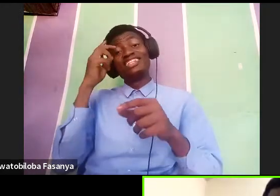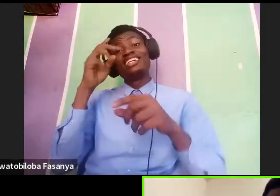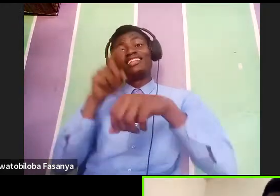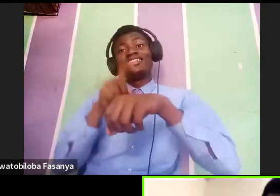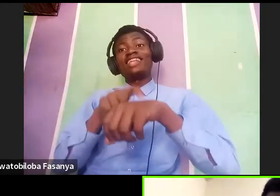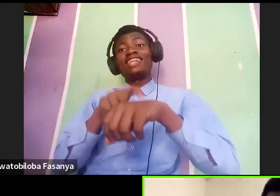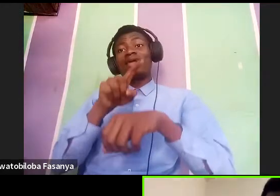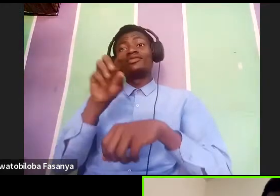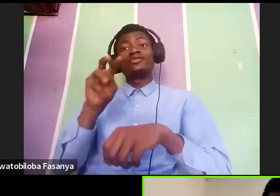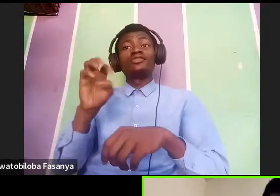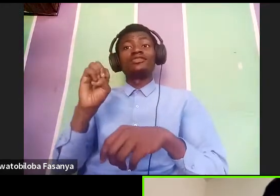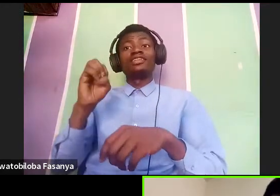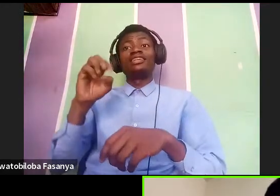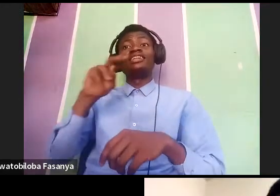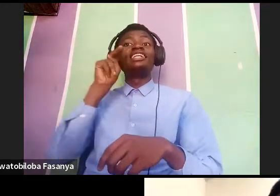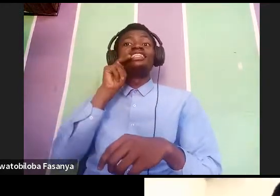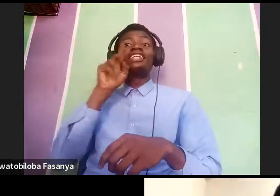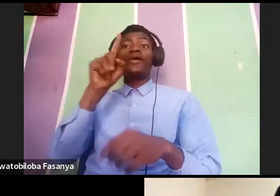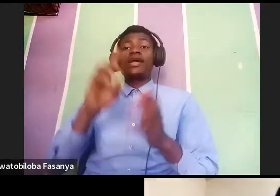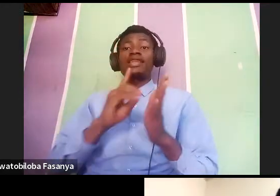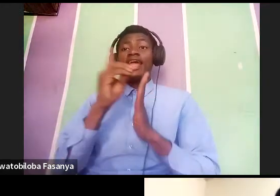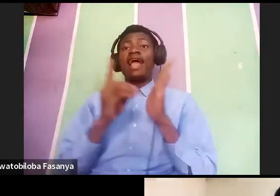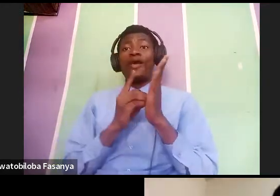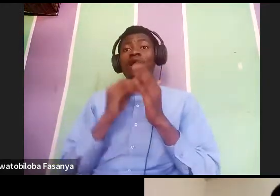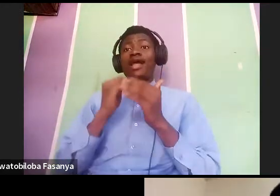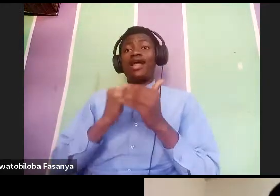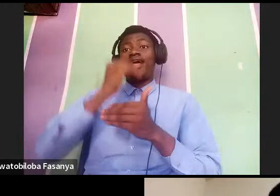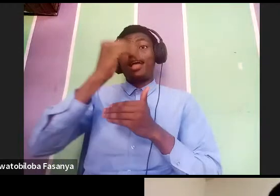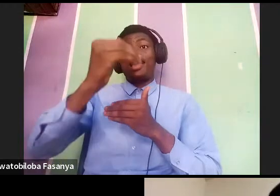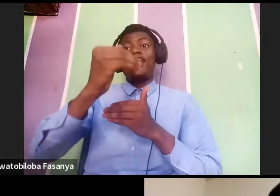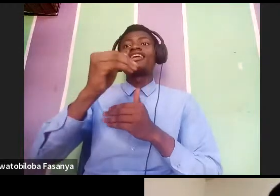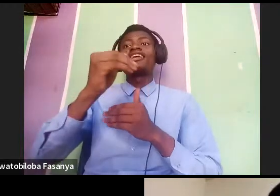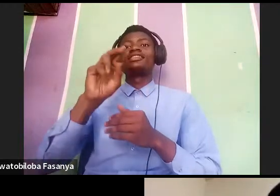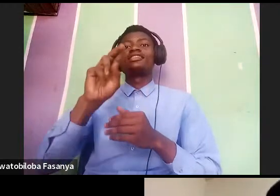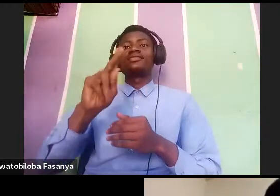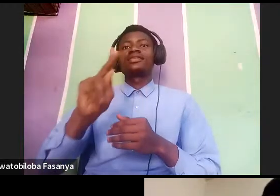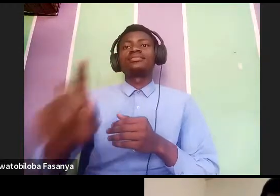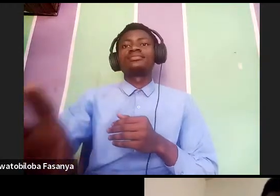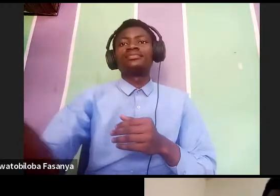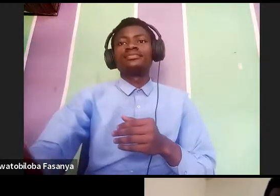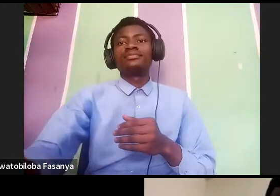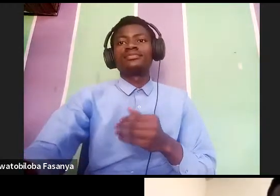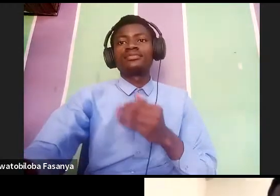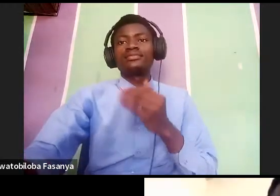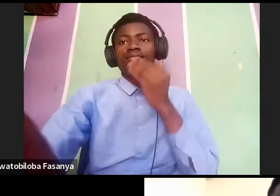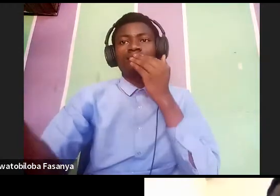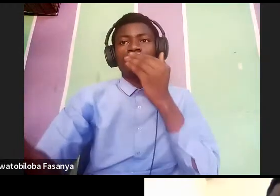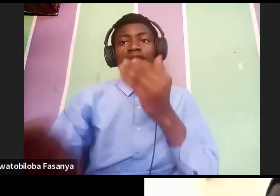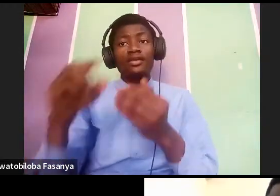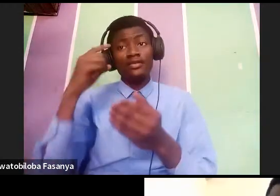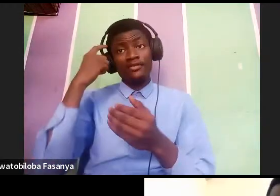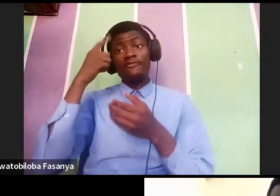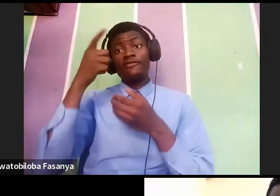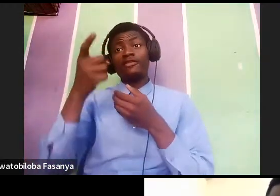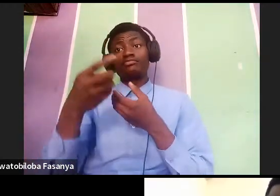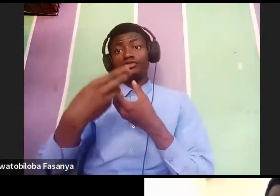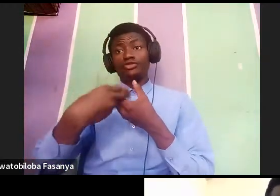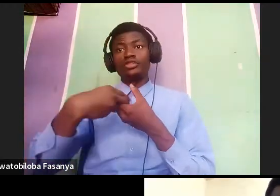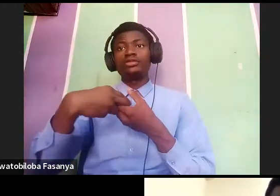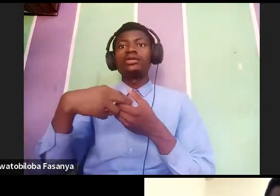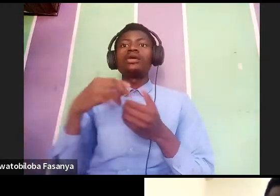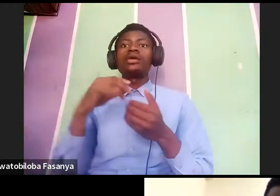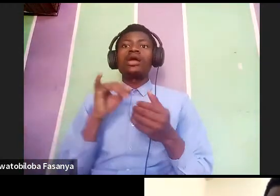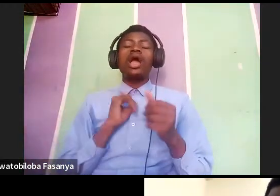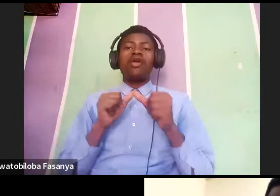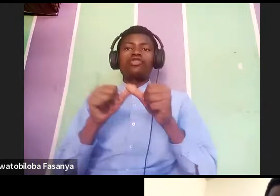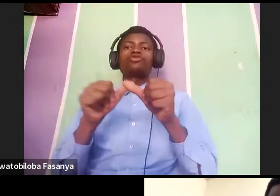Thank you. Nice joining here. Thank you for joining. Okay, so I will continue from where we started. Of course, we've started with